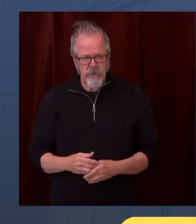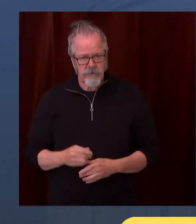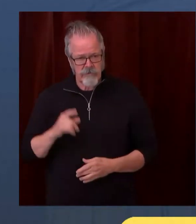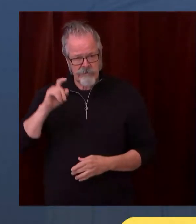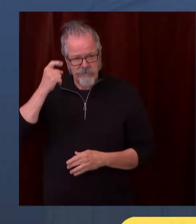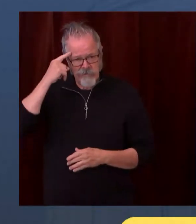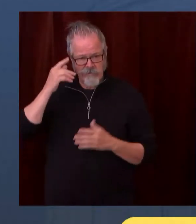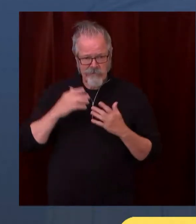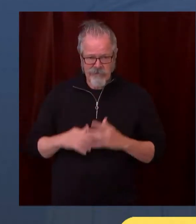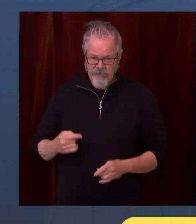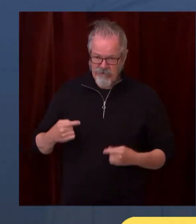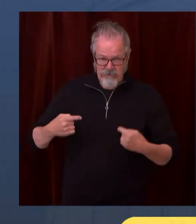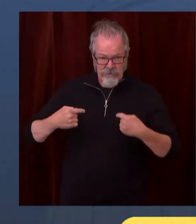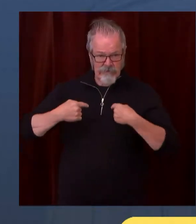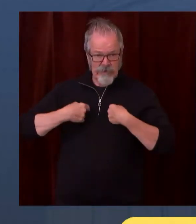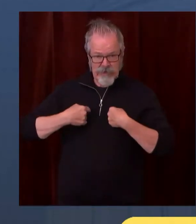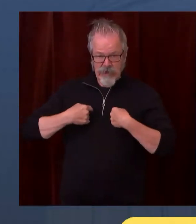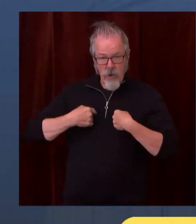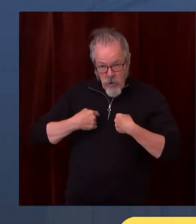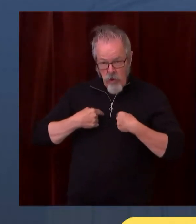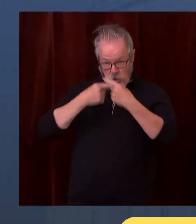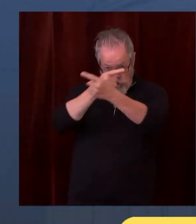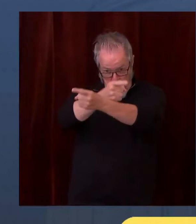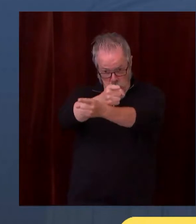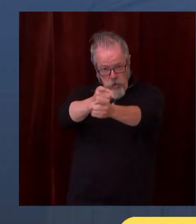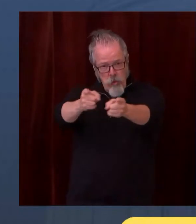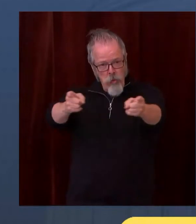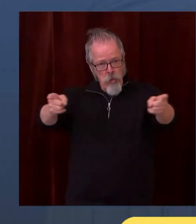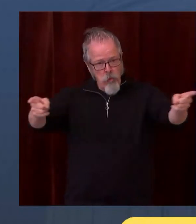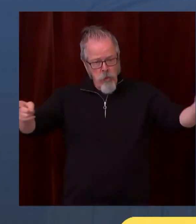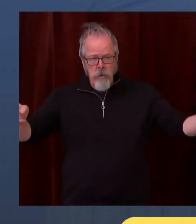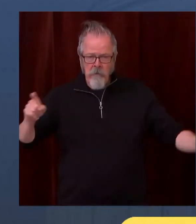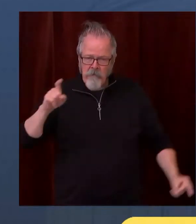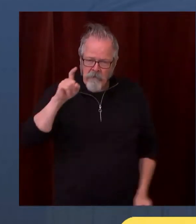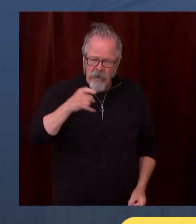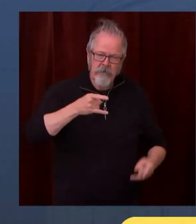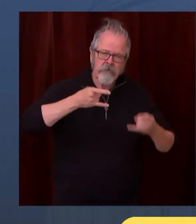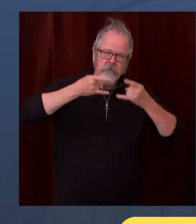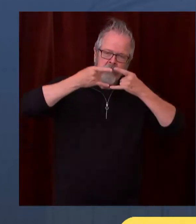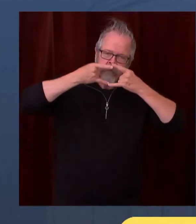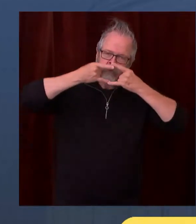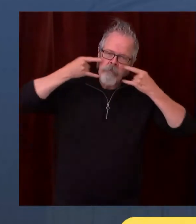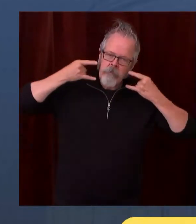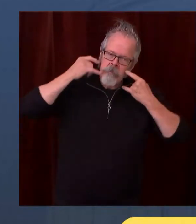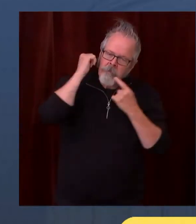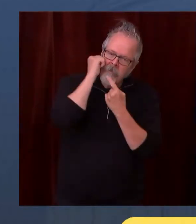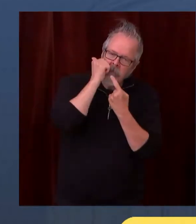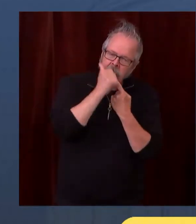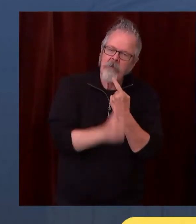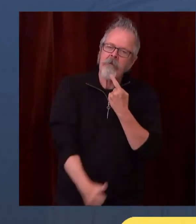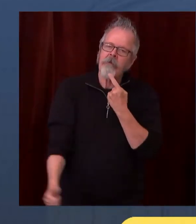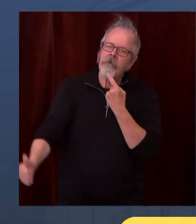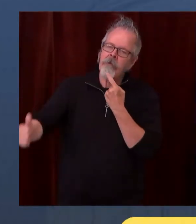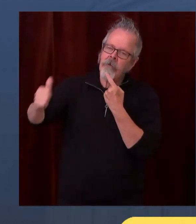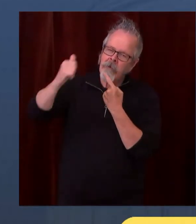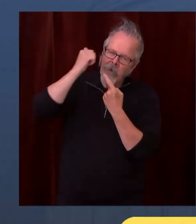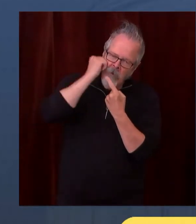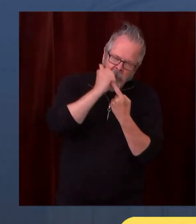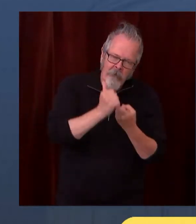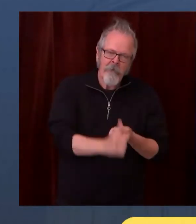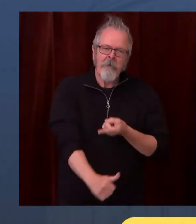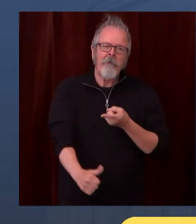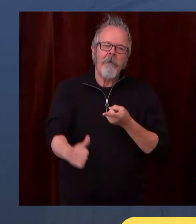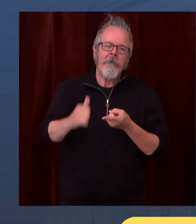their continued and increased uses of masks in all of their daily affairs can hopefully get this number down